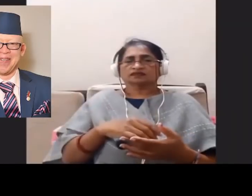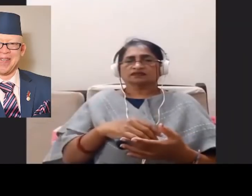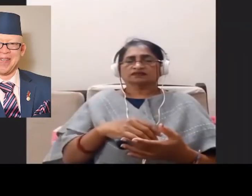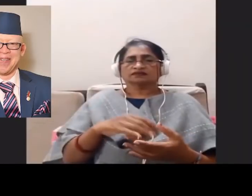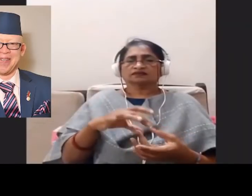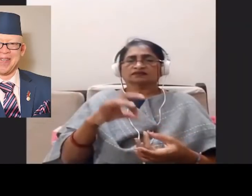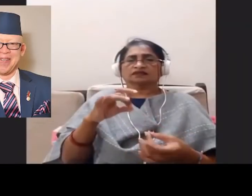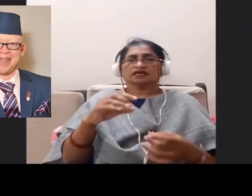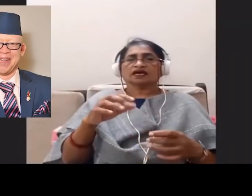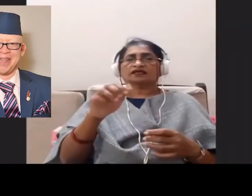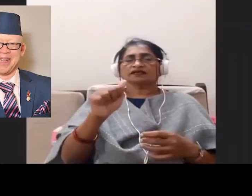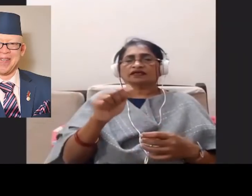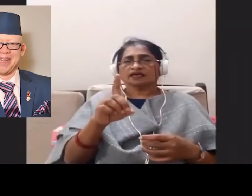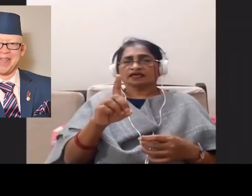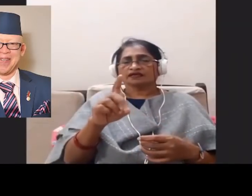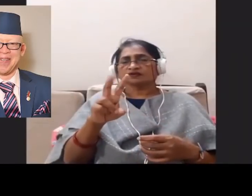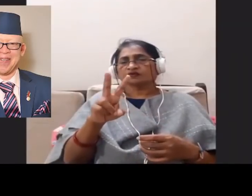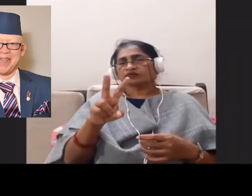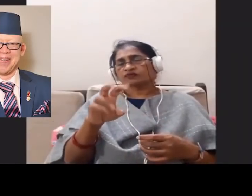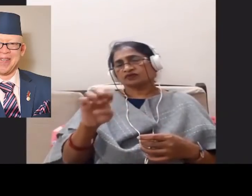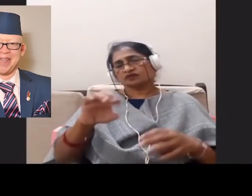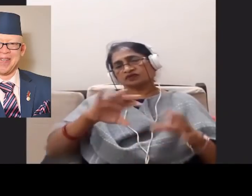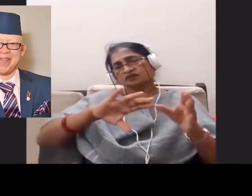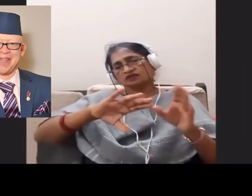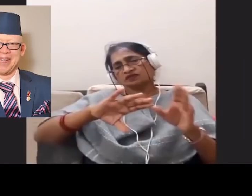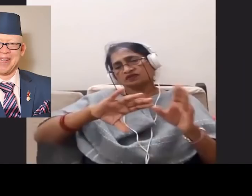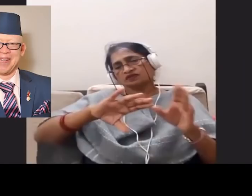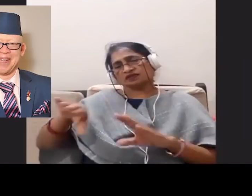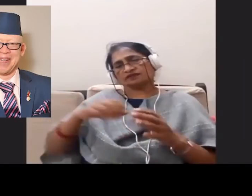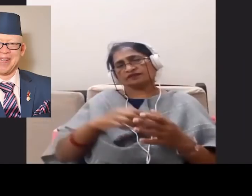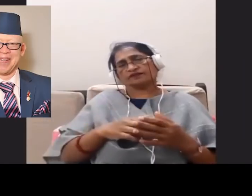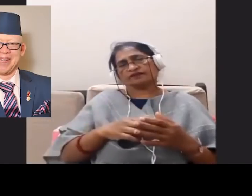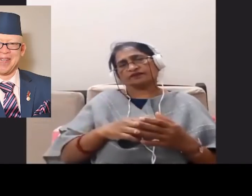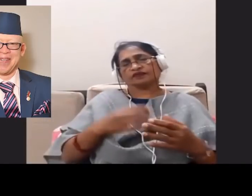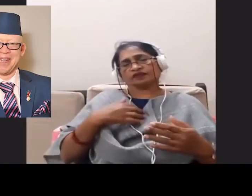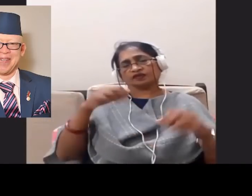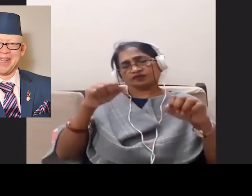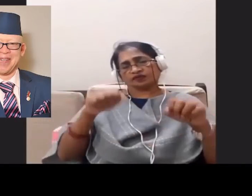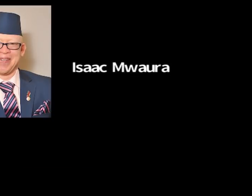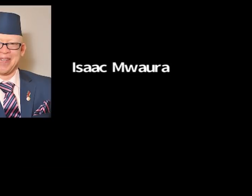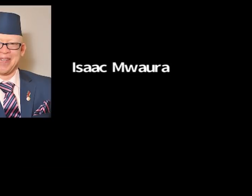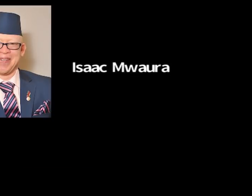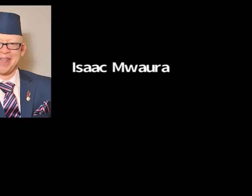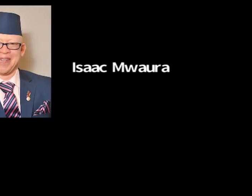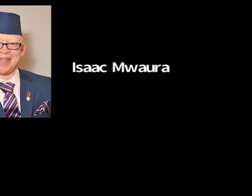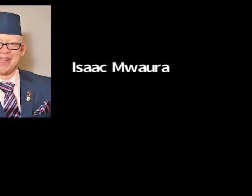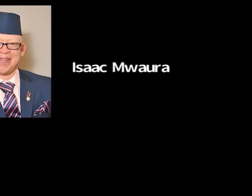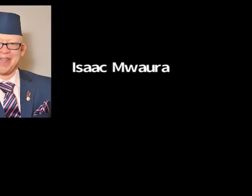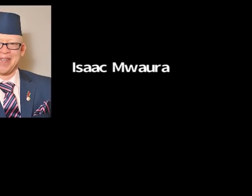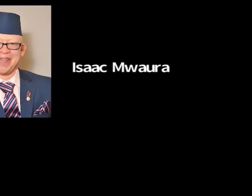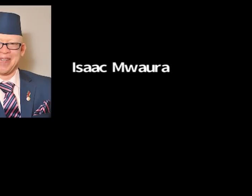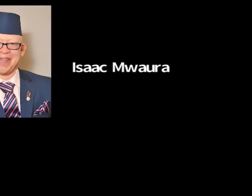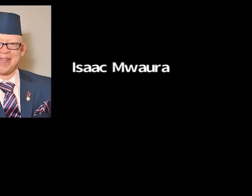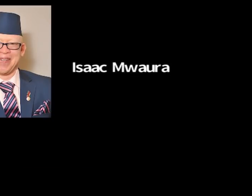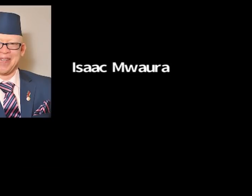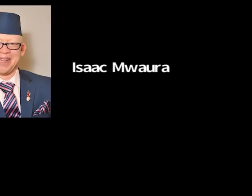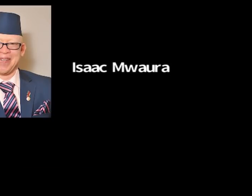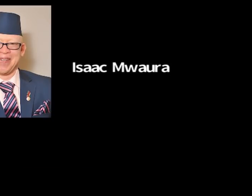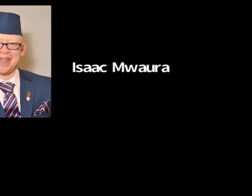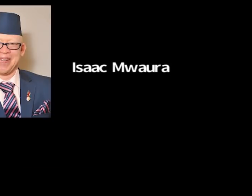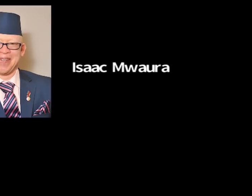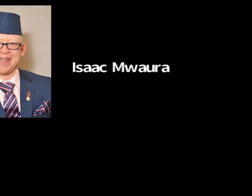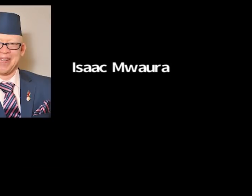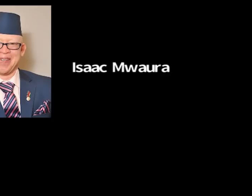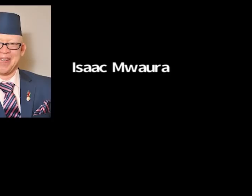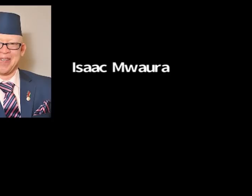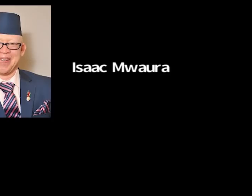adversity, and to show that then actually indeed that we can conquer. We face pushbacks, and many are the times that then